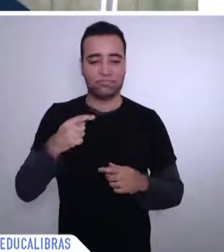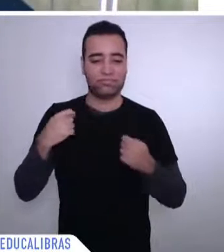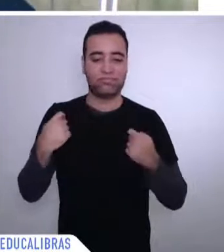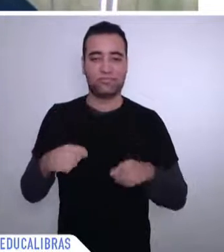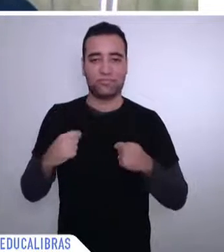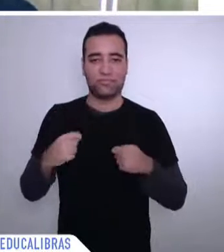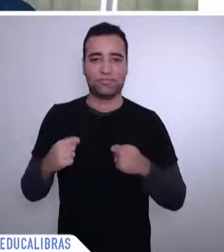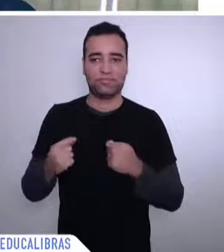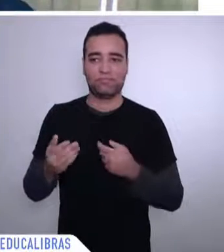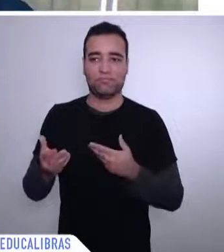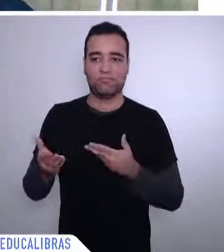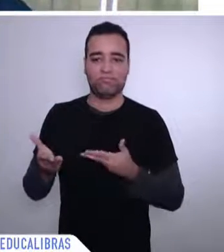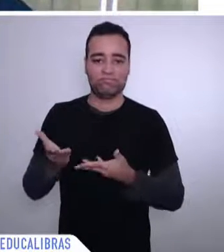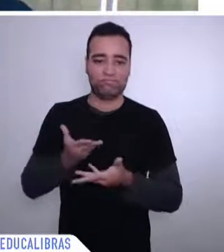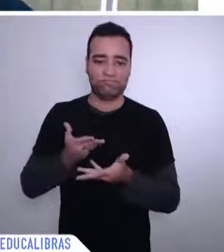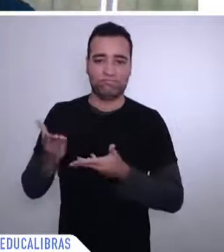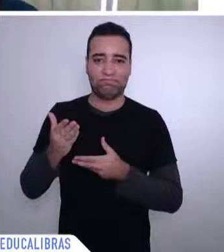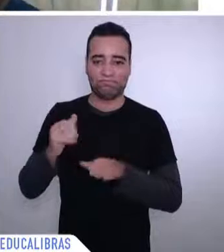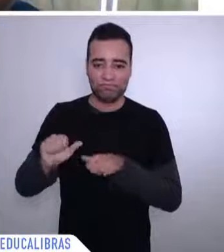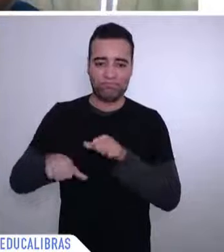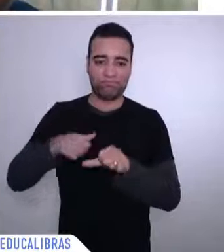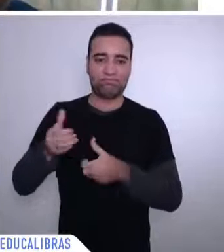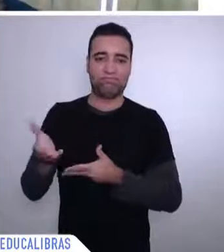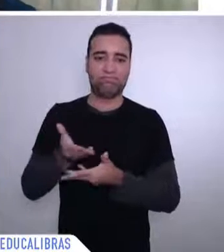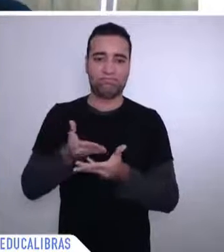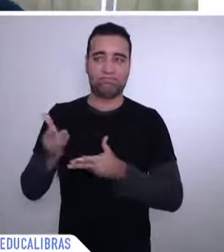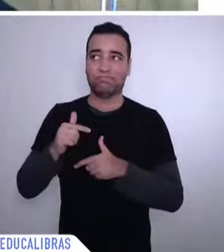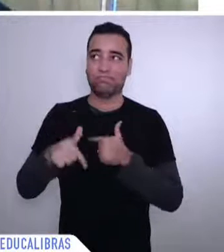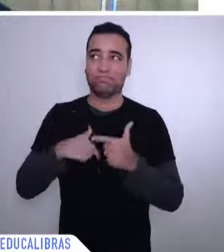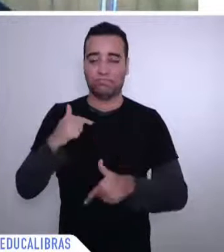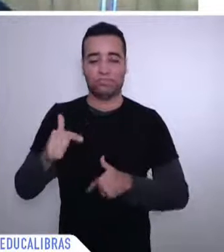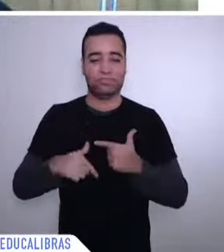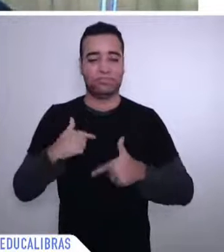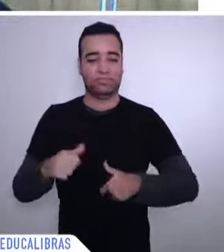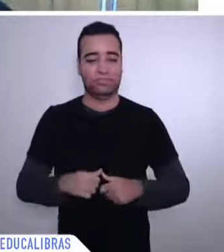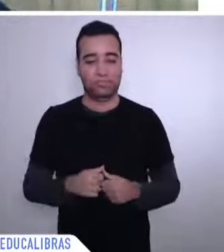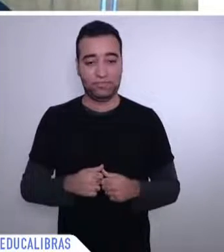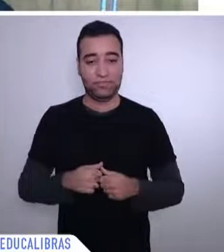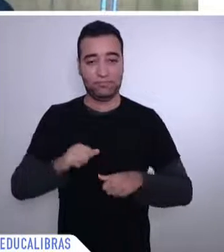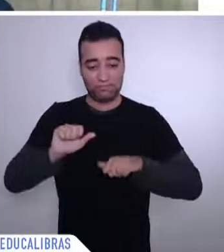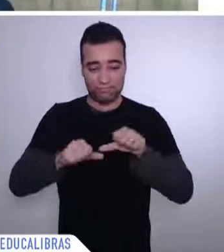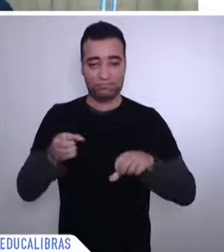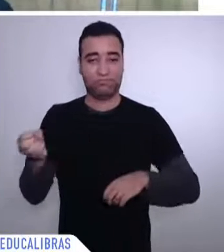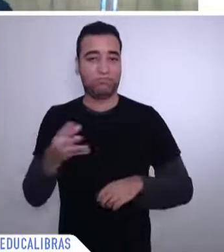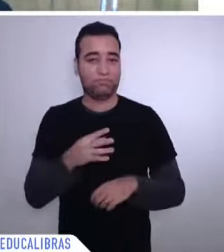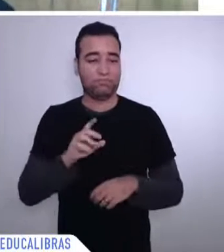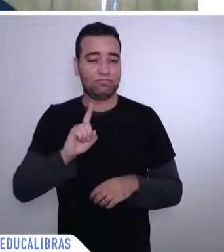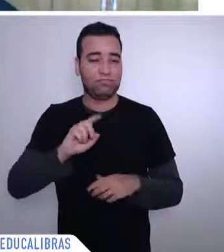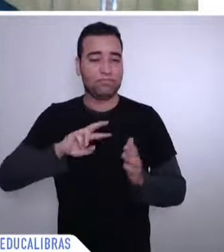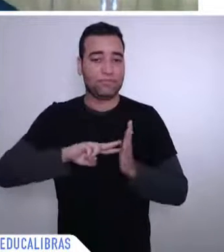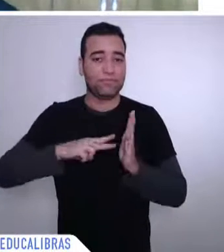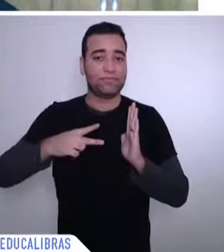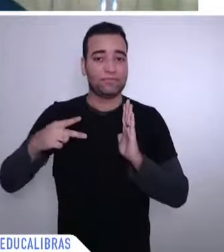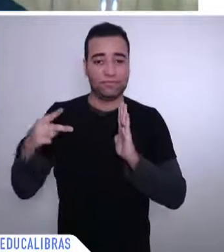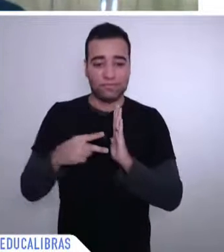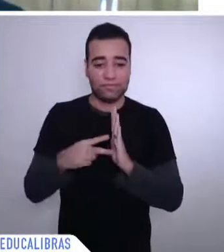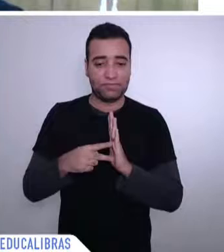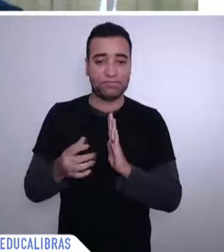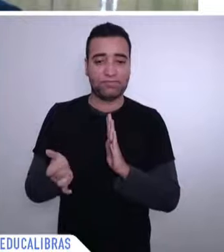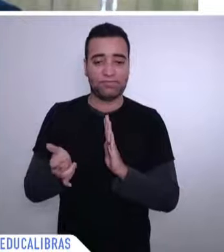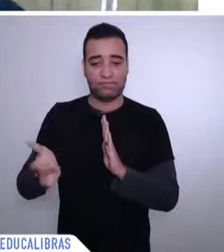and I'll say that we need to update the labor relations. It doesn't